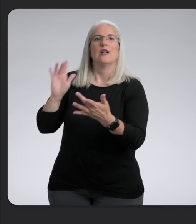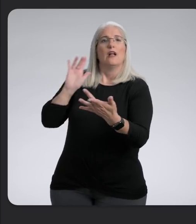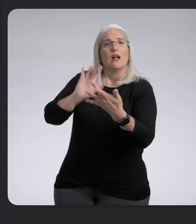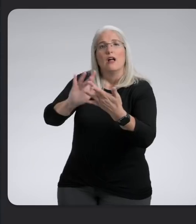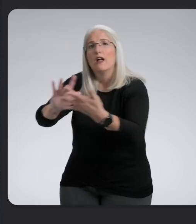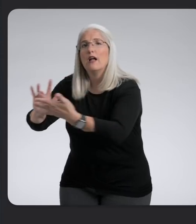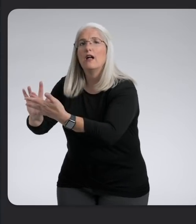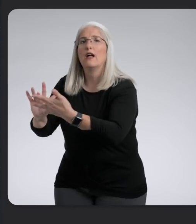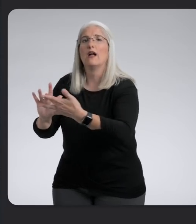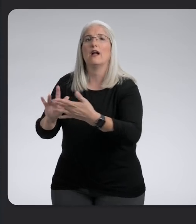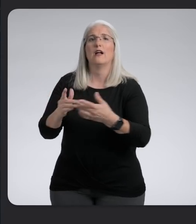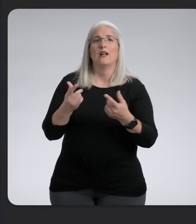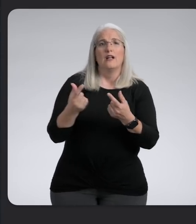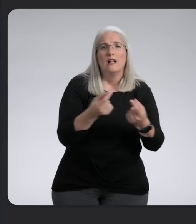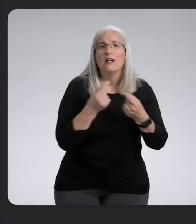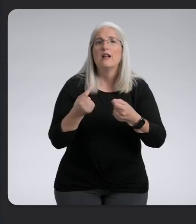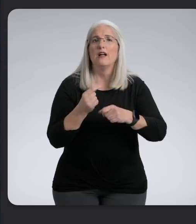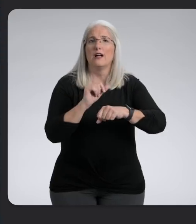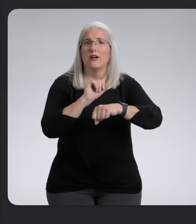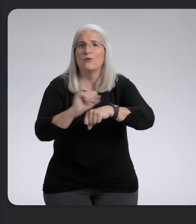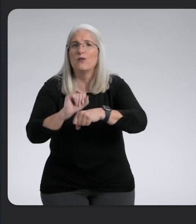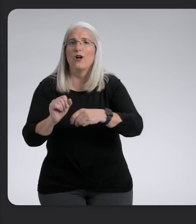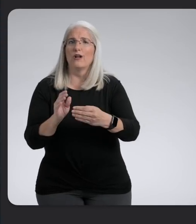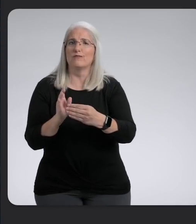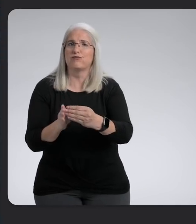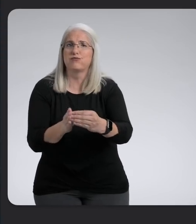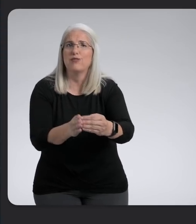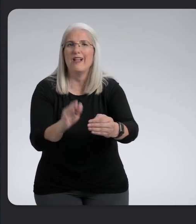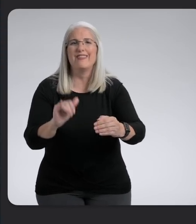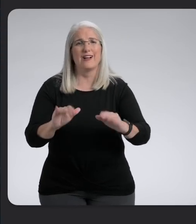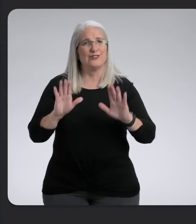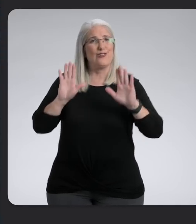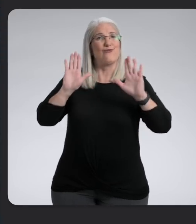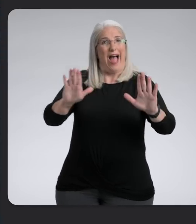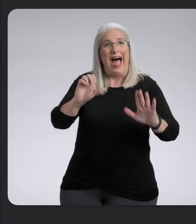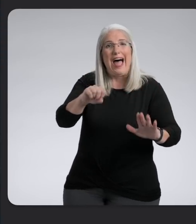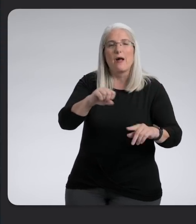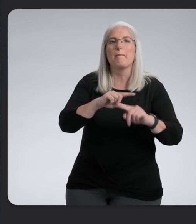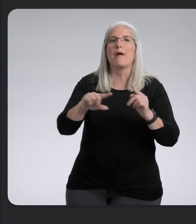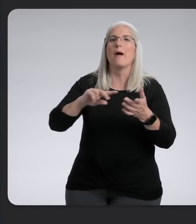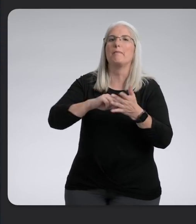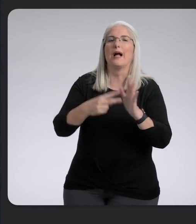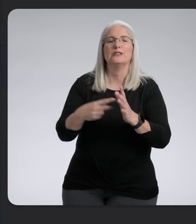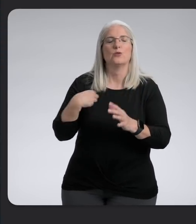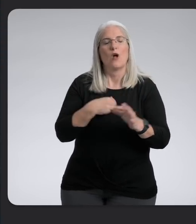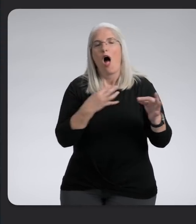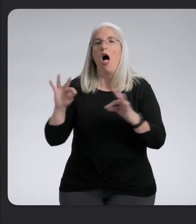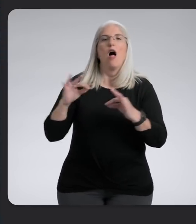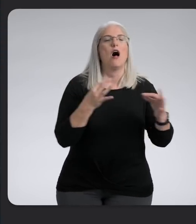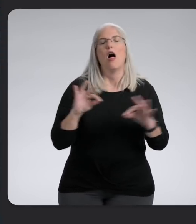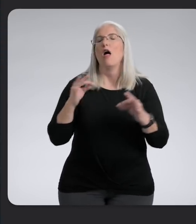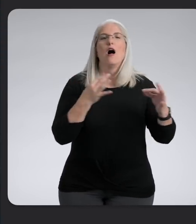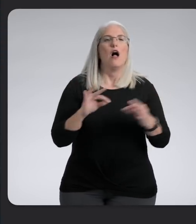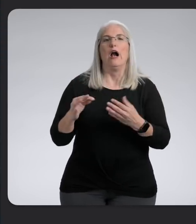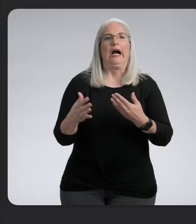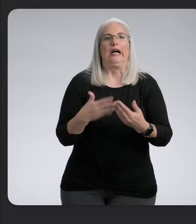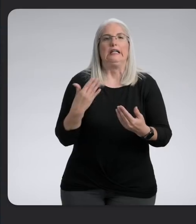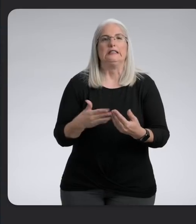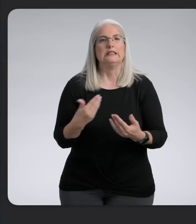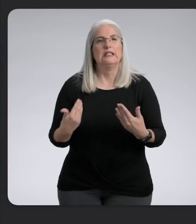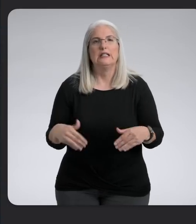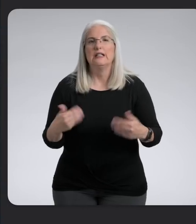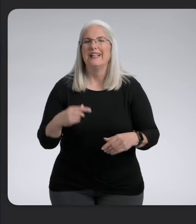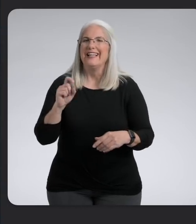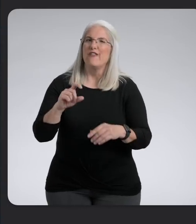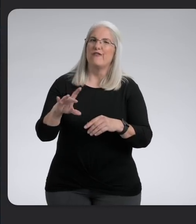done. This is great, but it means our attention is being pulled in so many different directions. And finding that balance